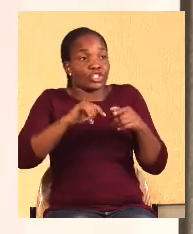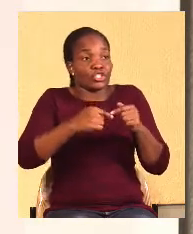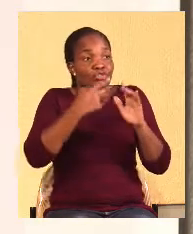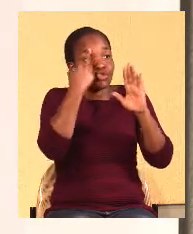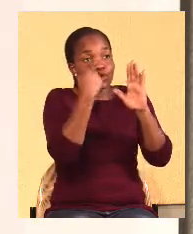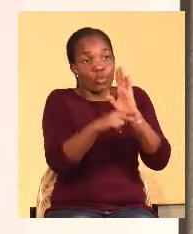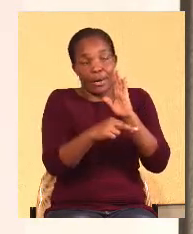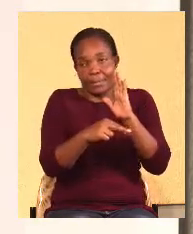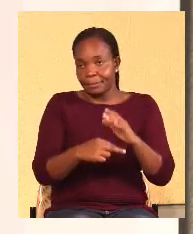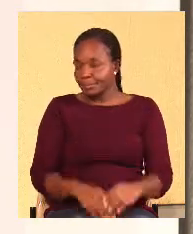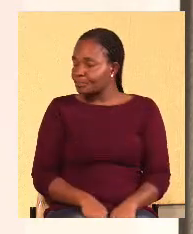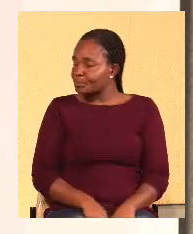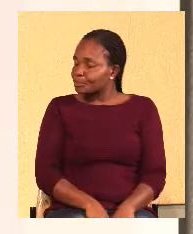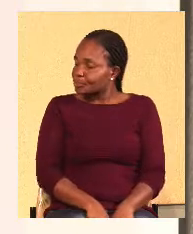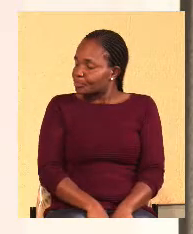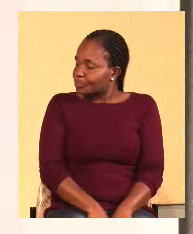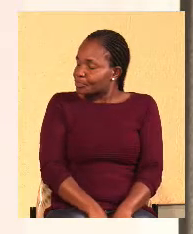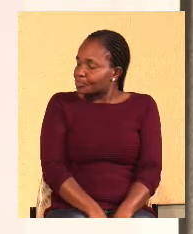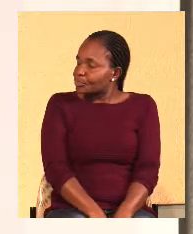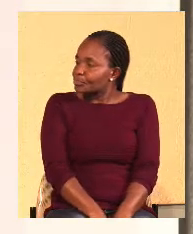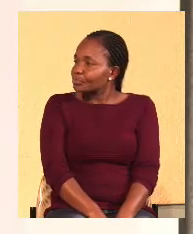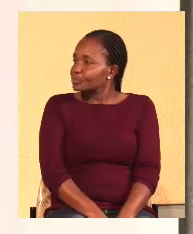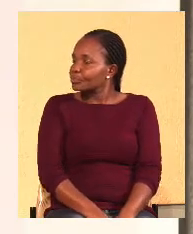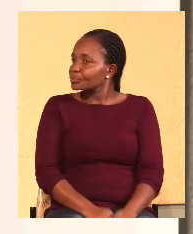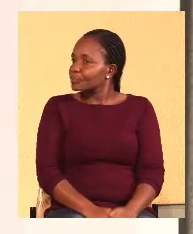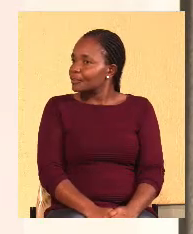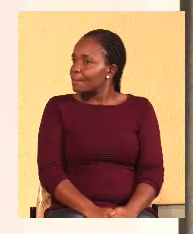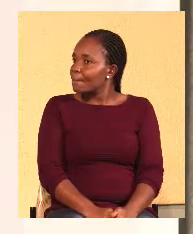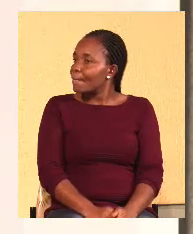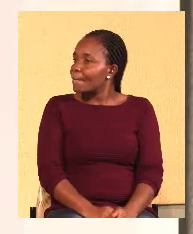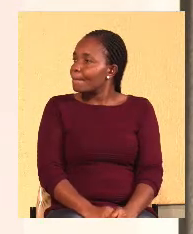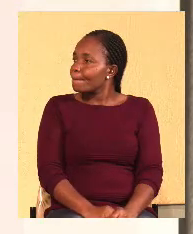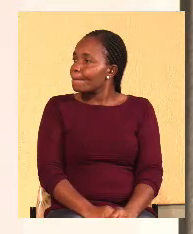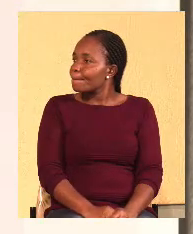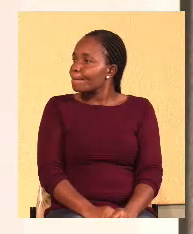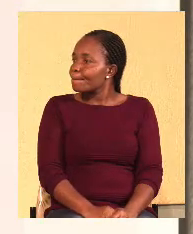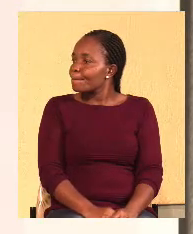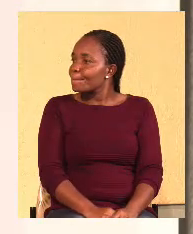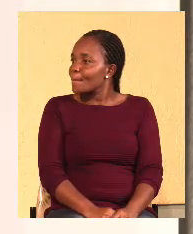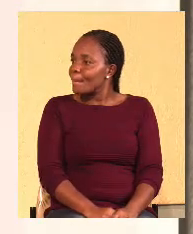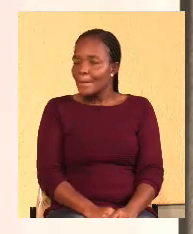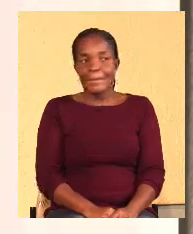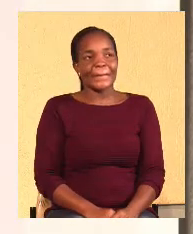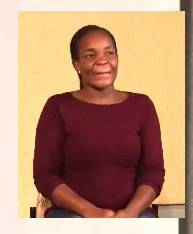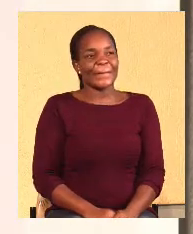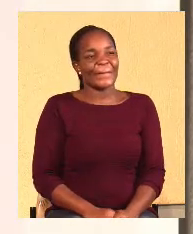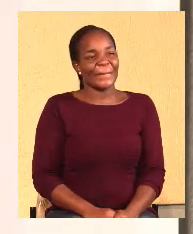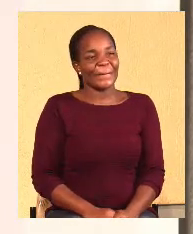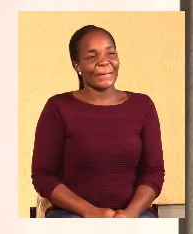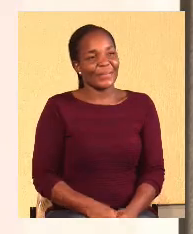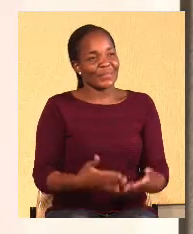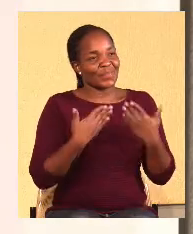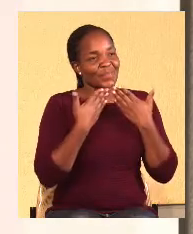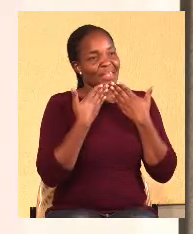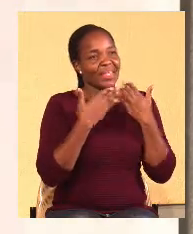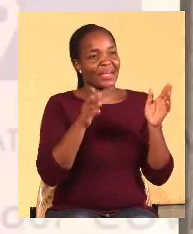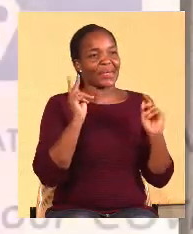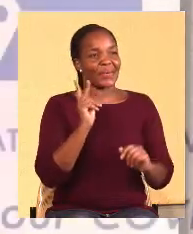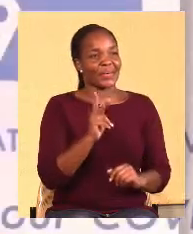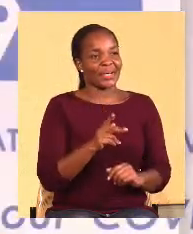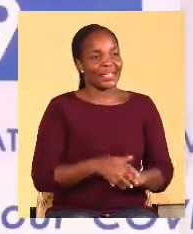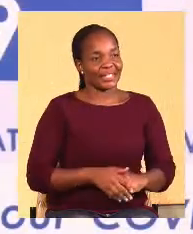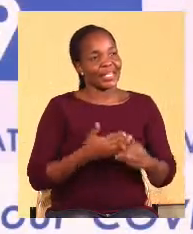panel discussion, which relates very specifically to the regulations. Mr. Deng. Well, thank you very much,